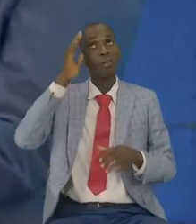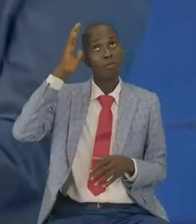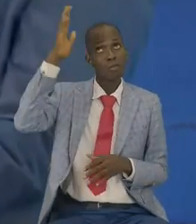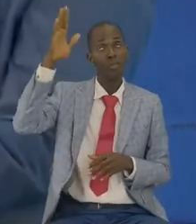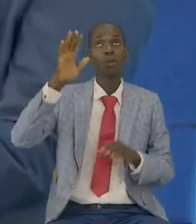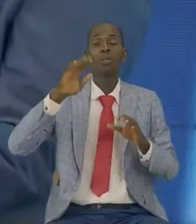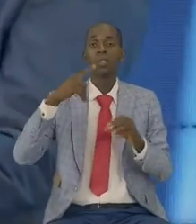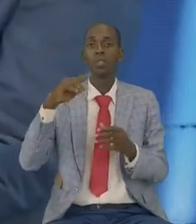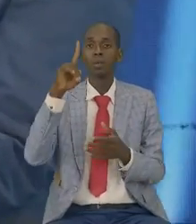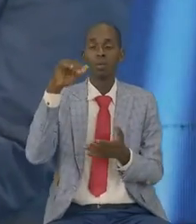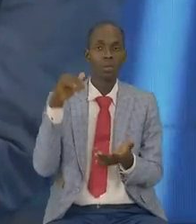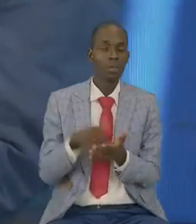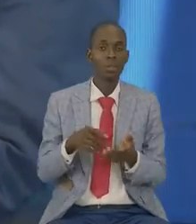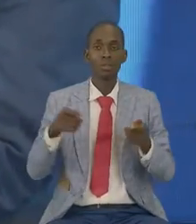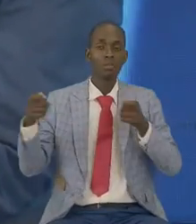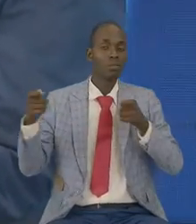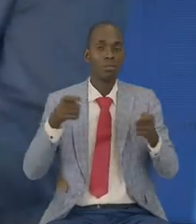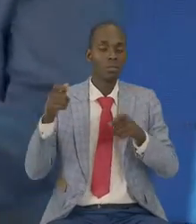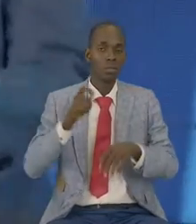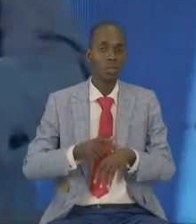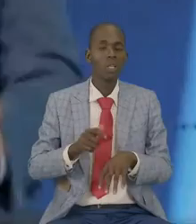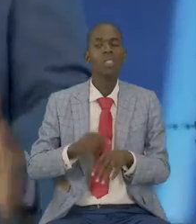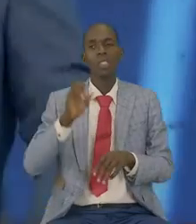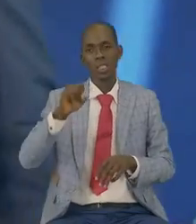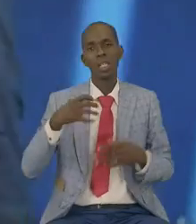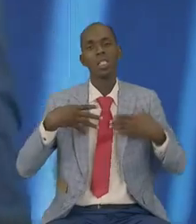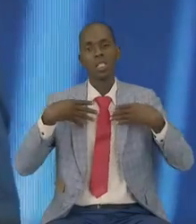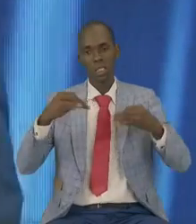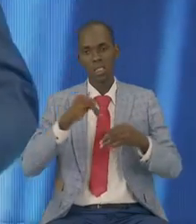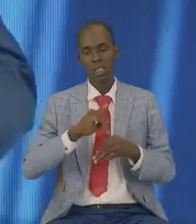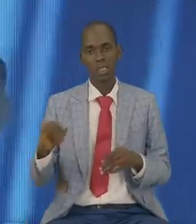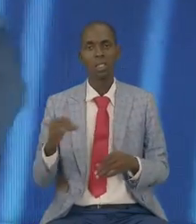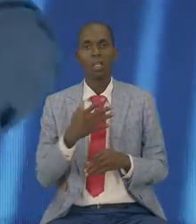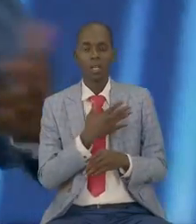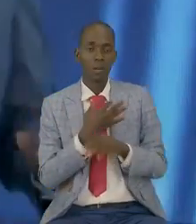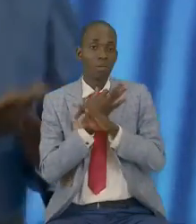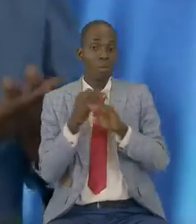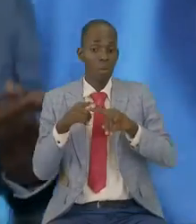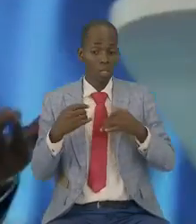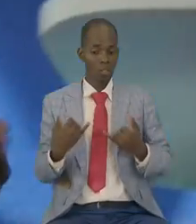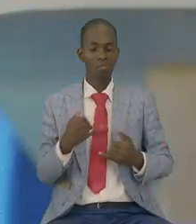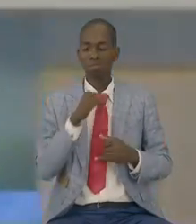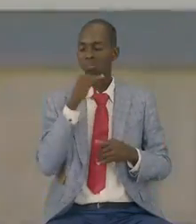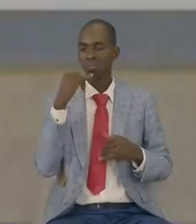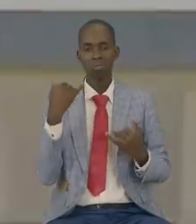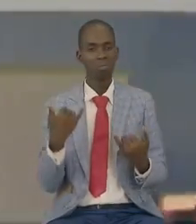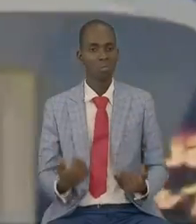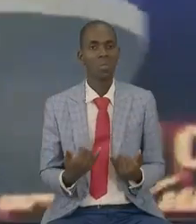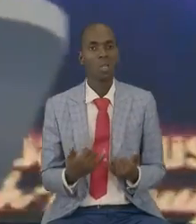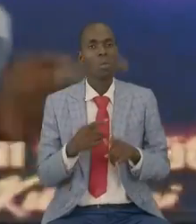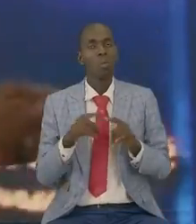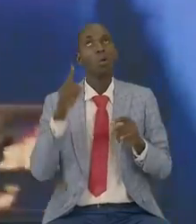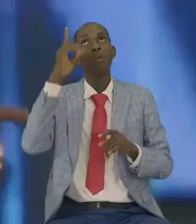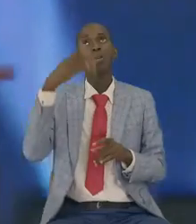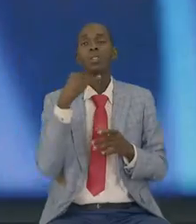the millennial kingdom, yes, healing and freedom, but not now. But the Lord said, I'm not the God